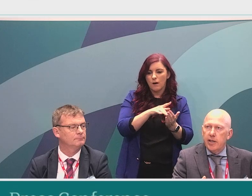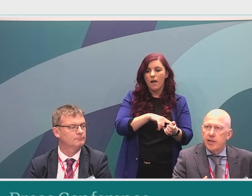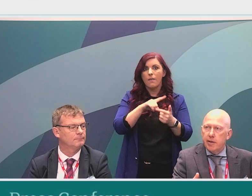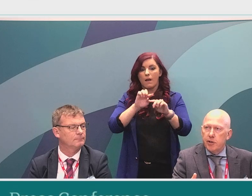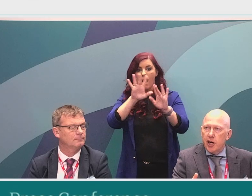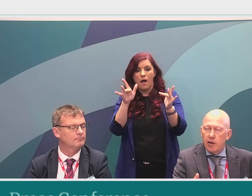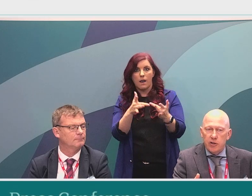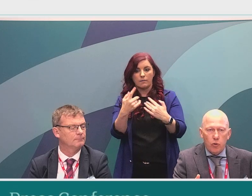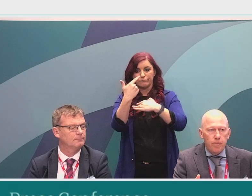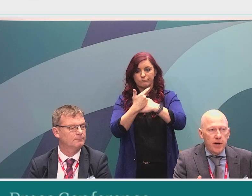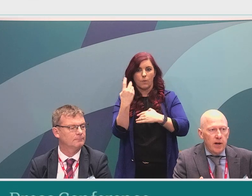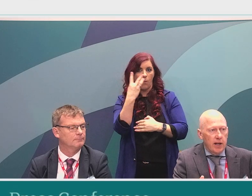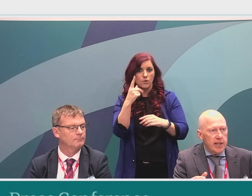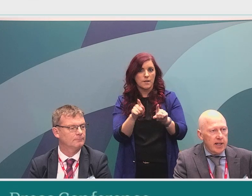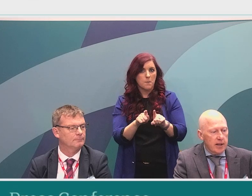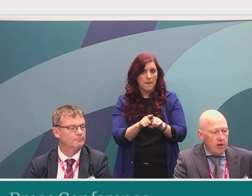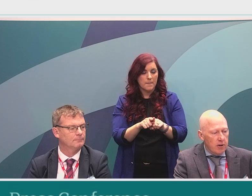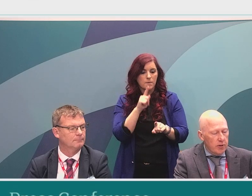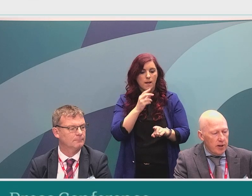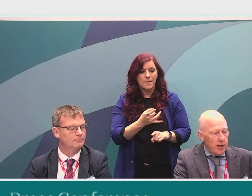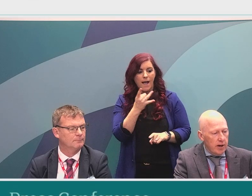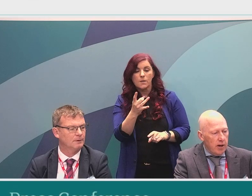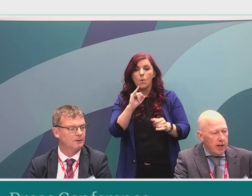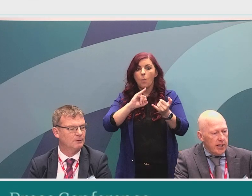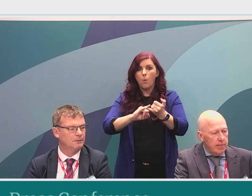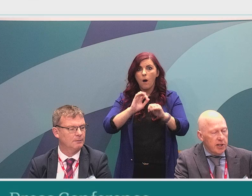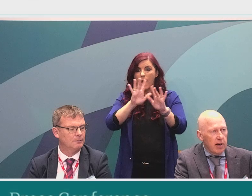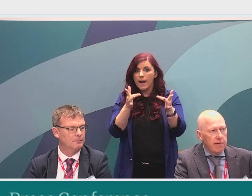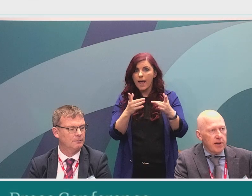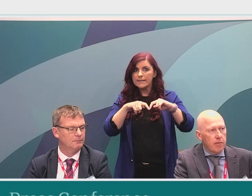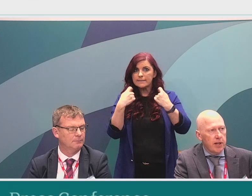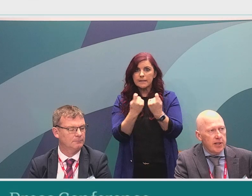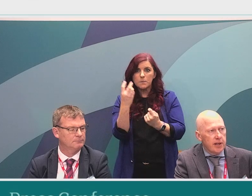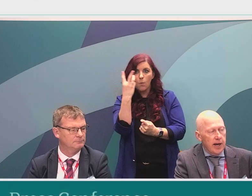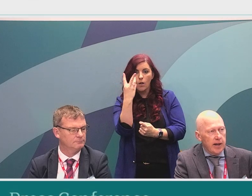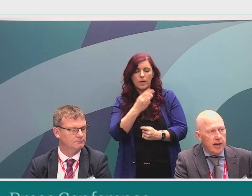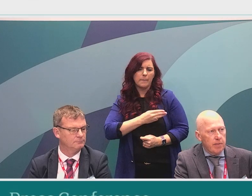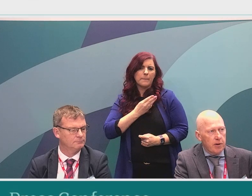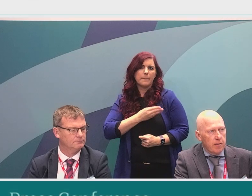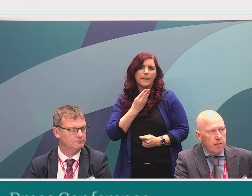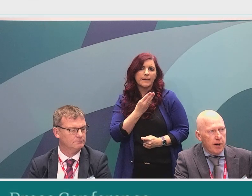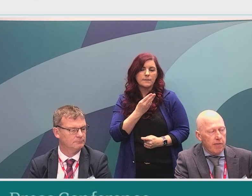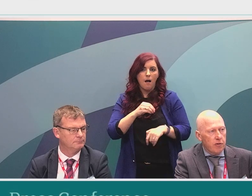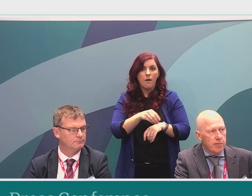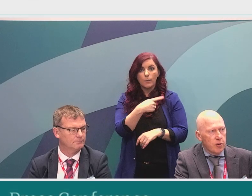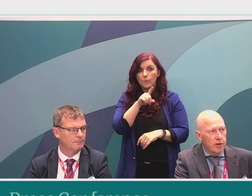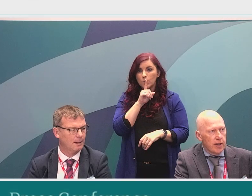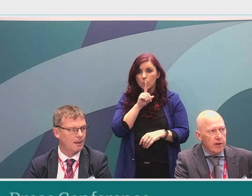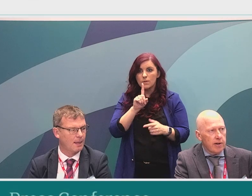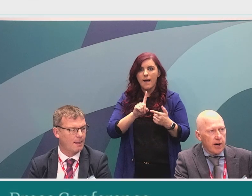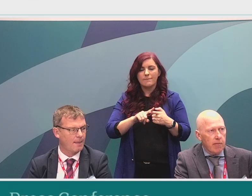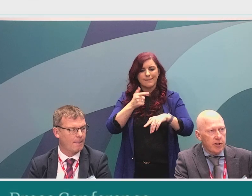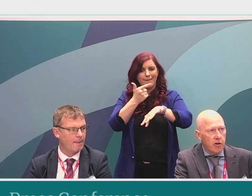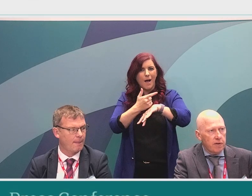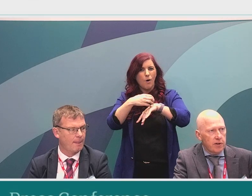online Teams channel. So I'd like to ask that all those on the online Teams channel, if they could please keep their microphones muted and